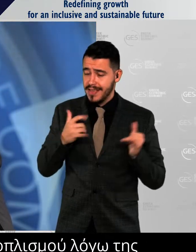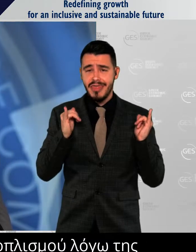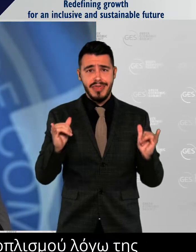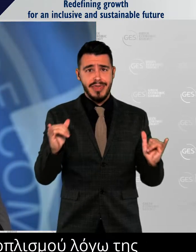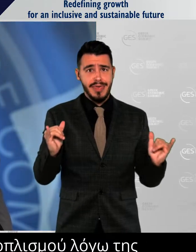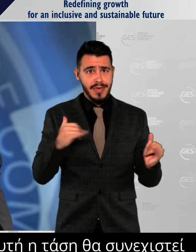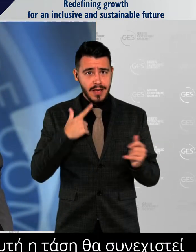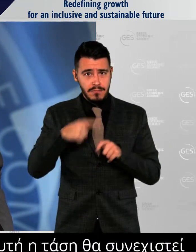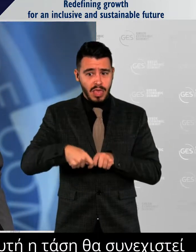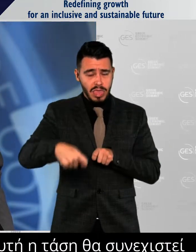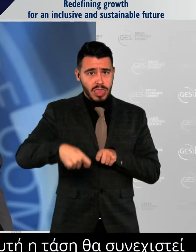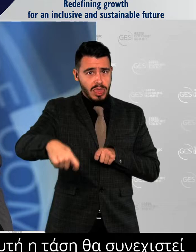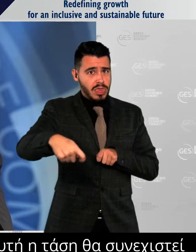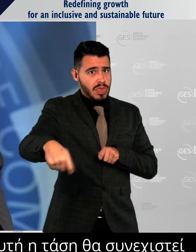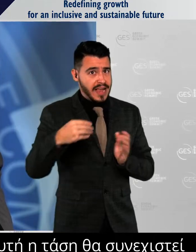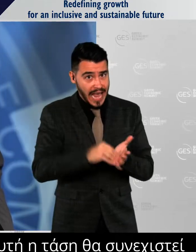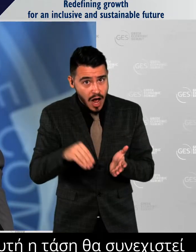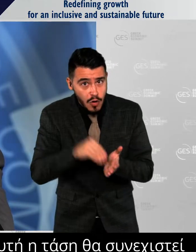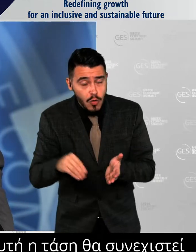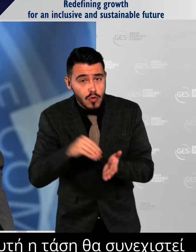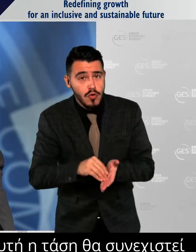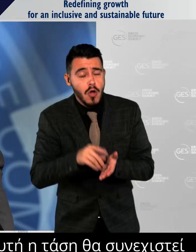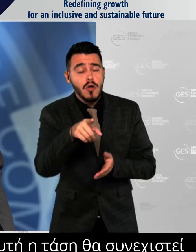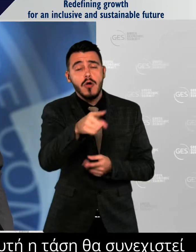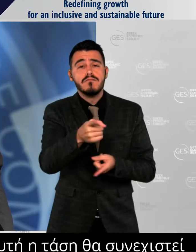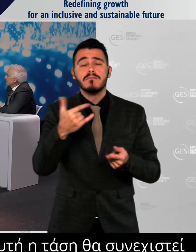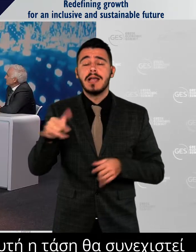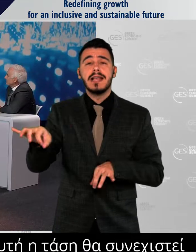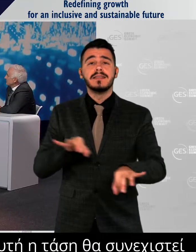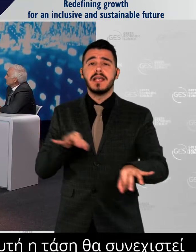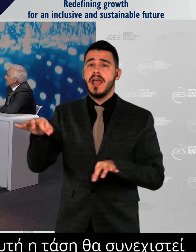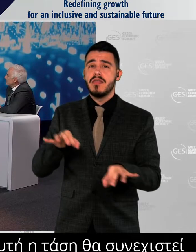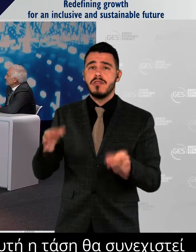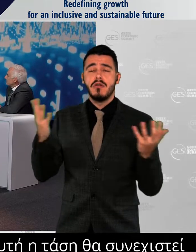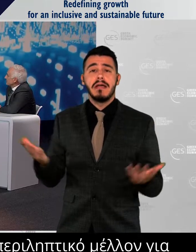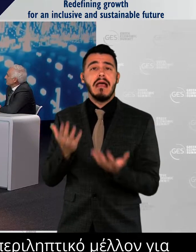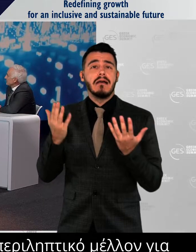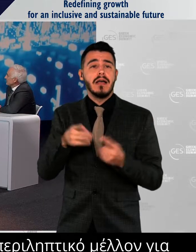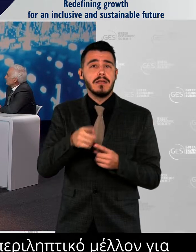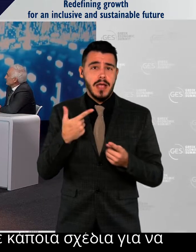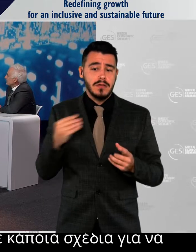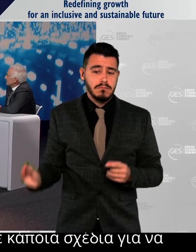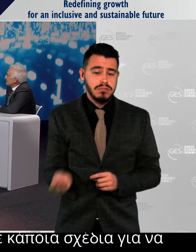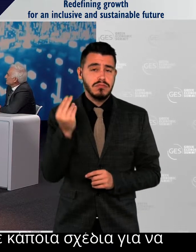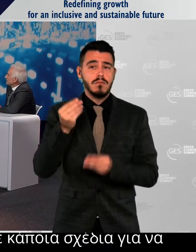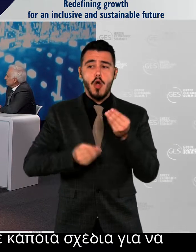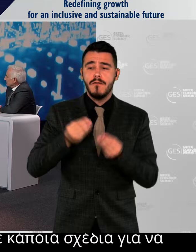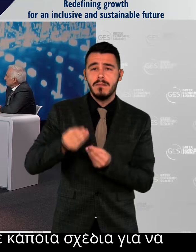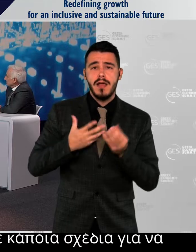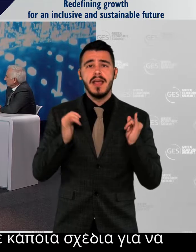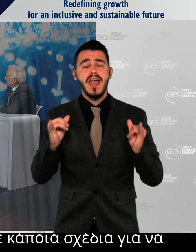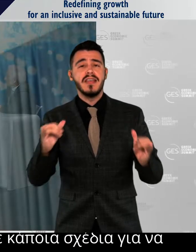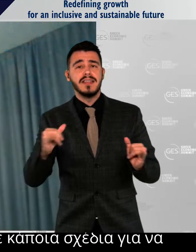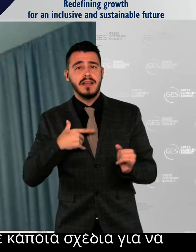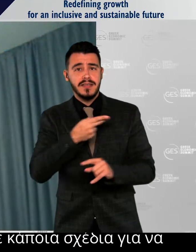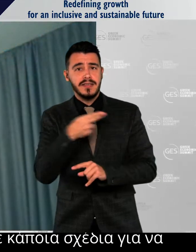respond, to those possible challenges? That is one of the most relevant